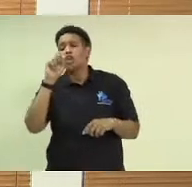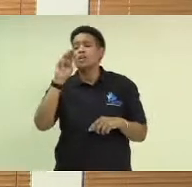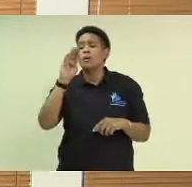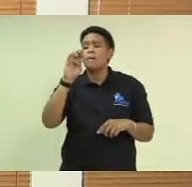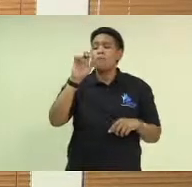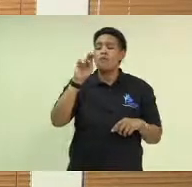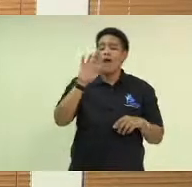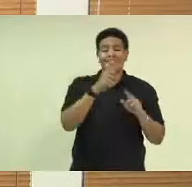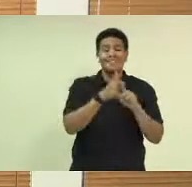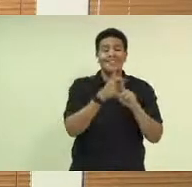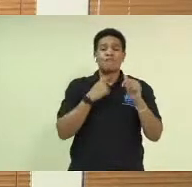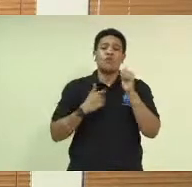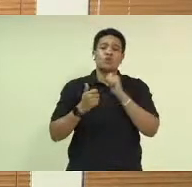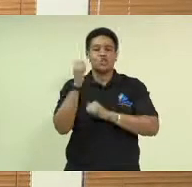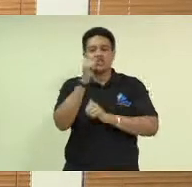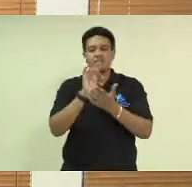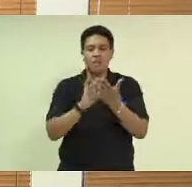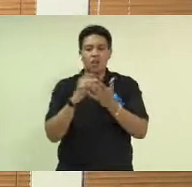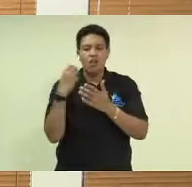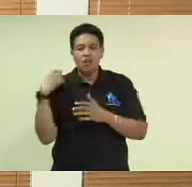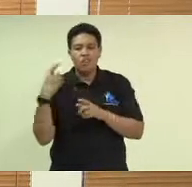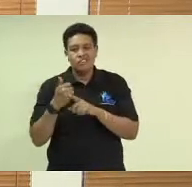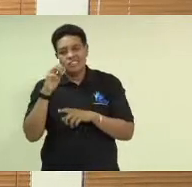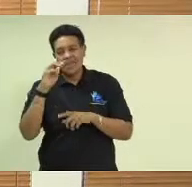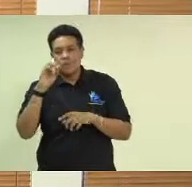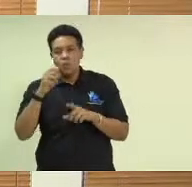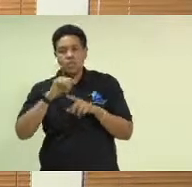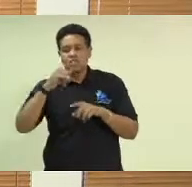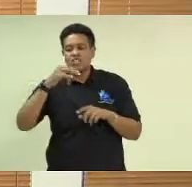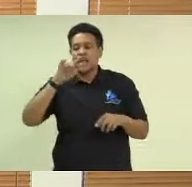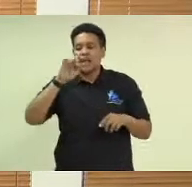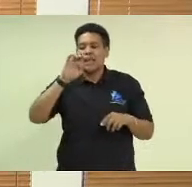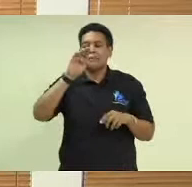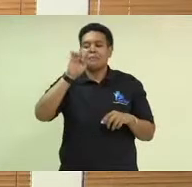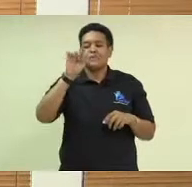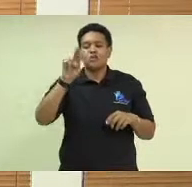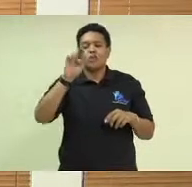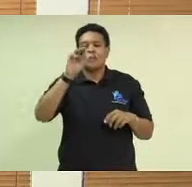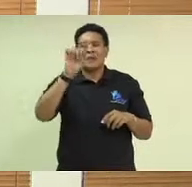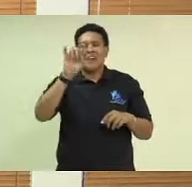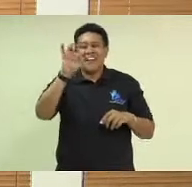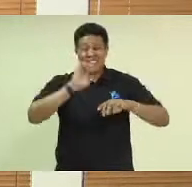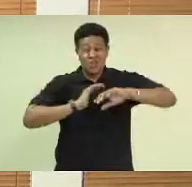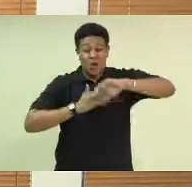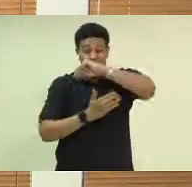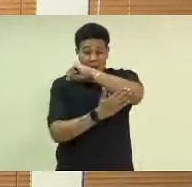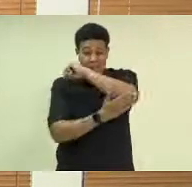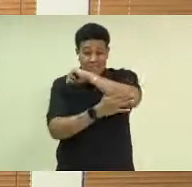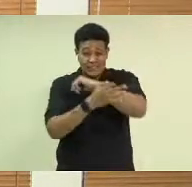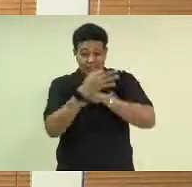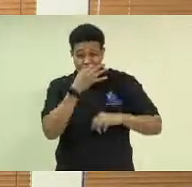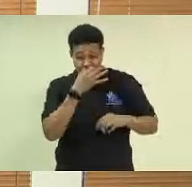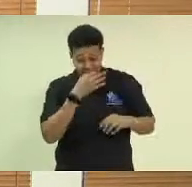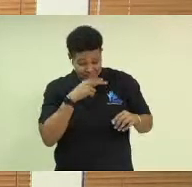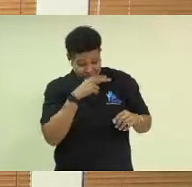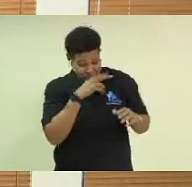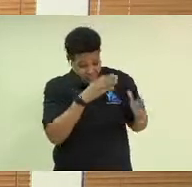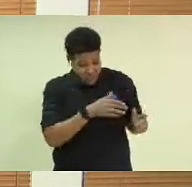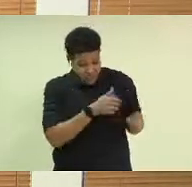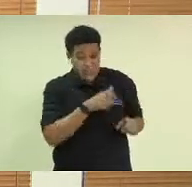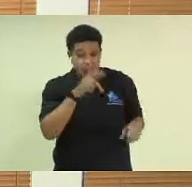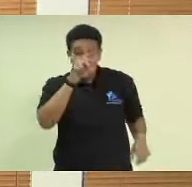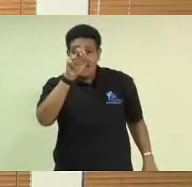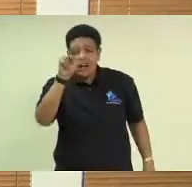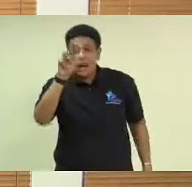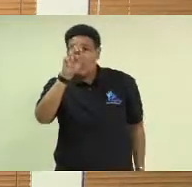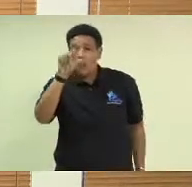Bryan, our Chief Medical Officer, Dr. Jacqueline Bisesa McKenzie, our National Epidemiologist, Dr. Karen